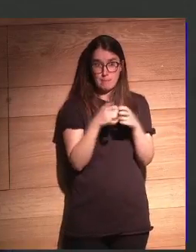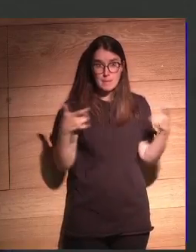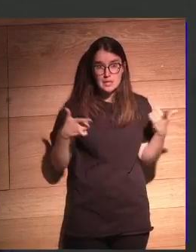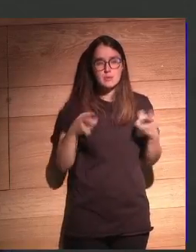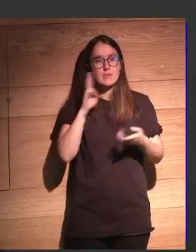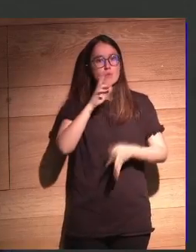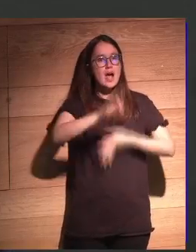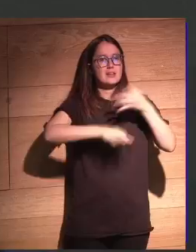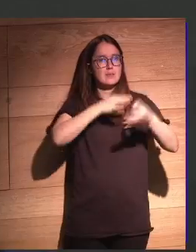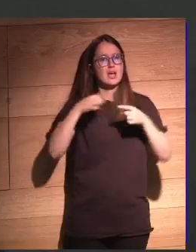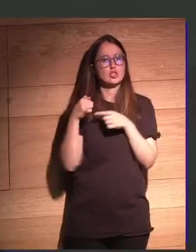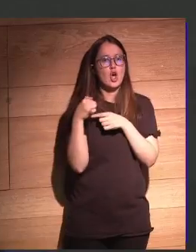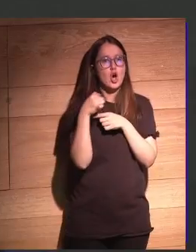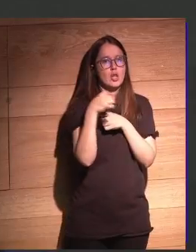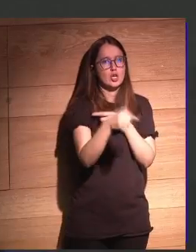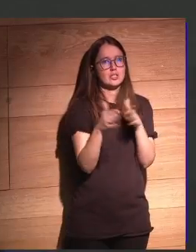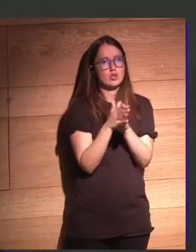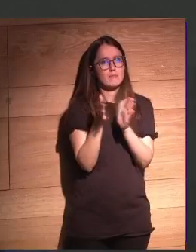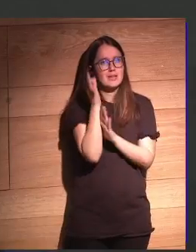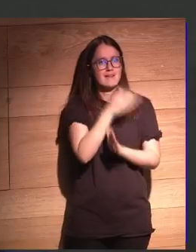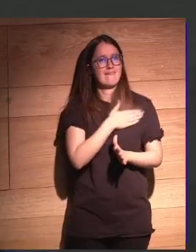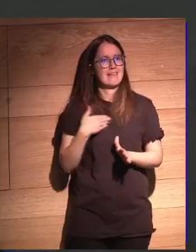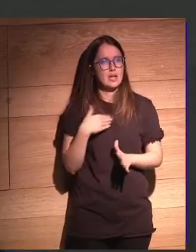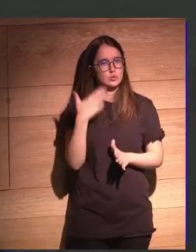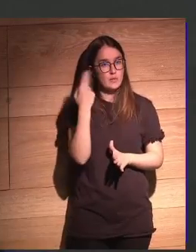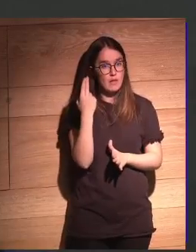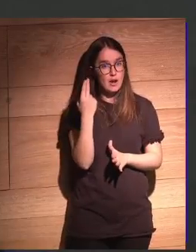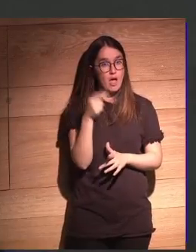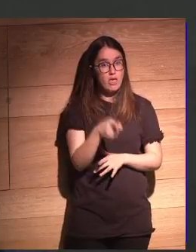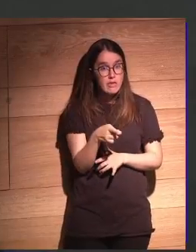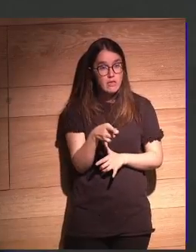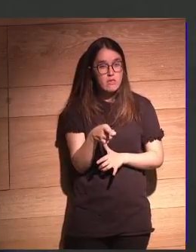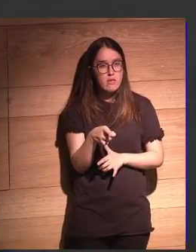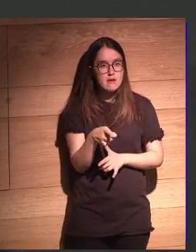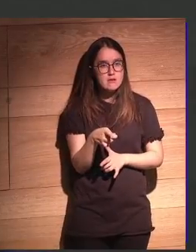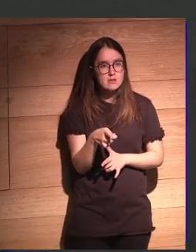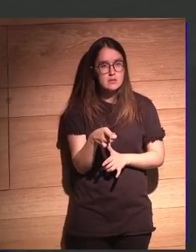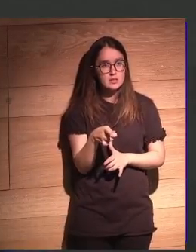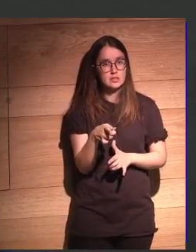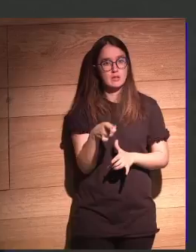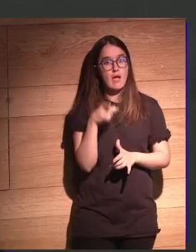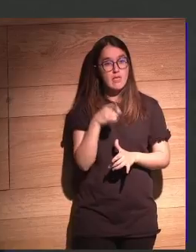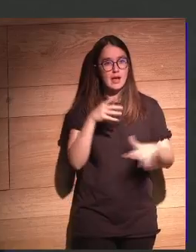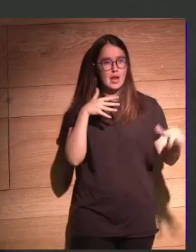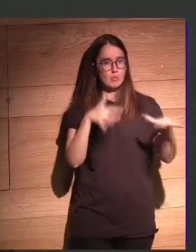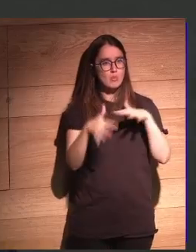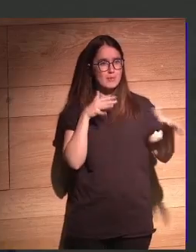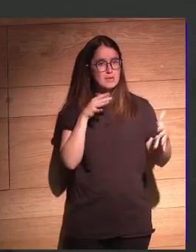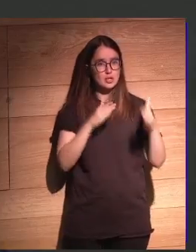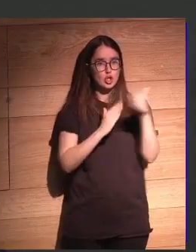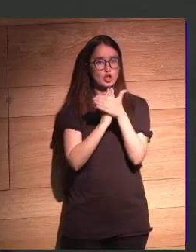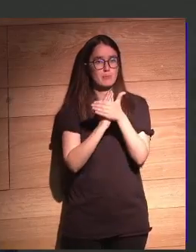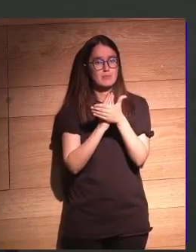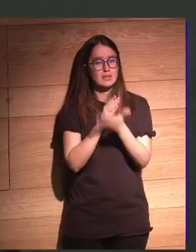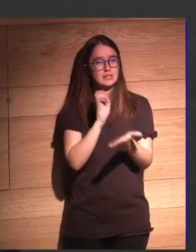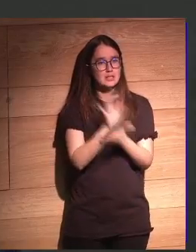related to eviction, the suicide rates we see every day in our offices, colleagues and friends who want to